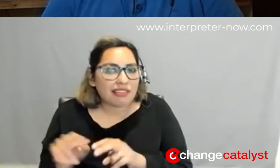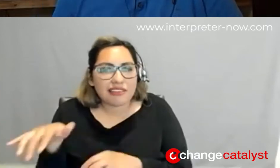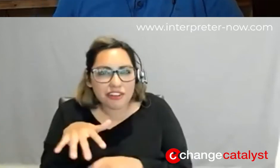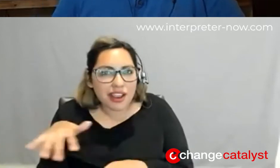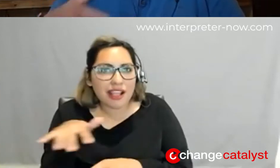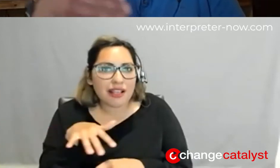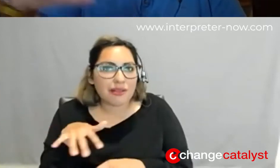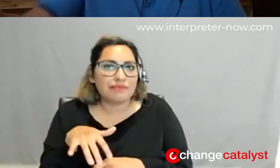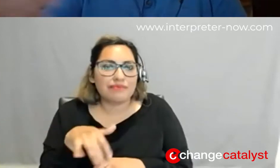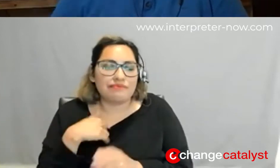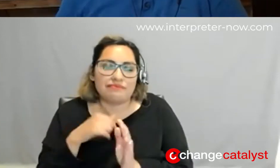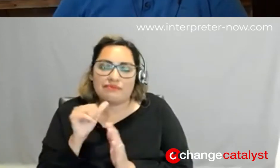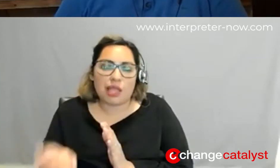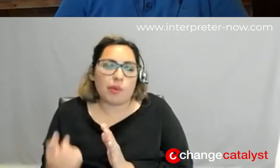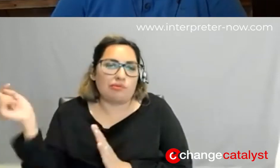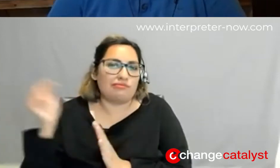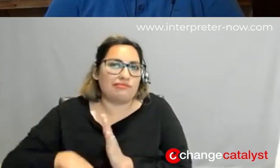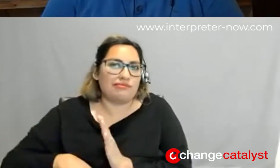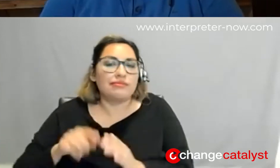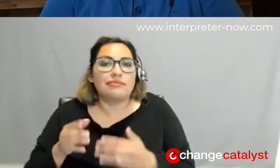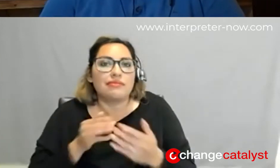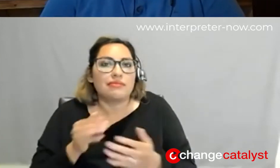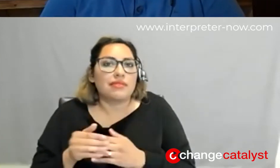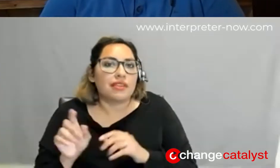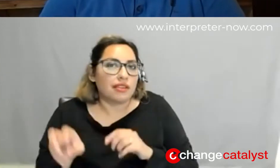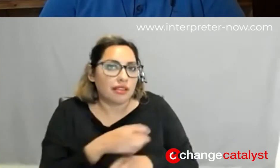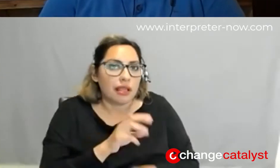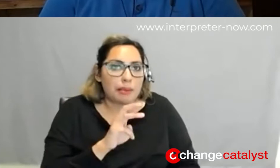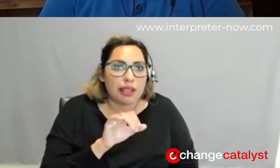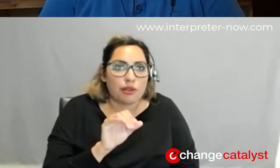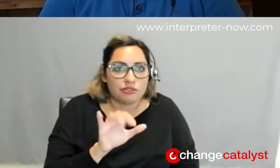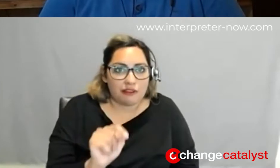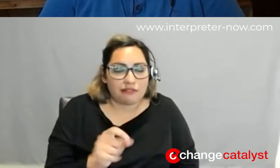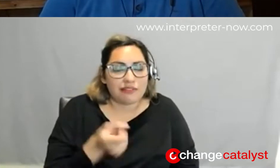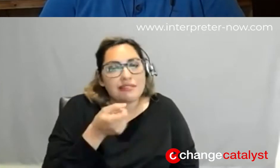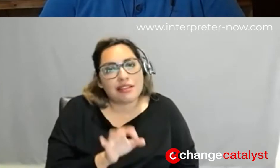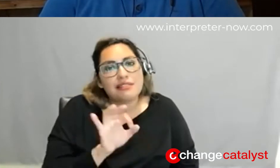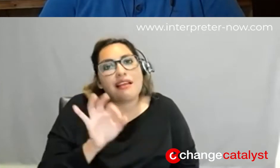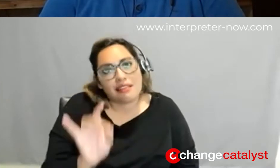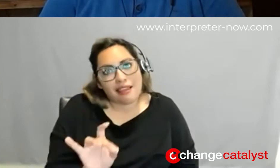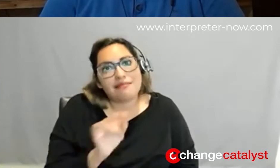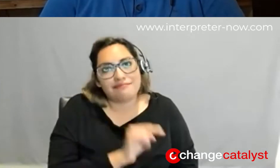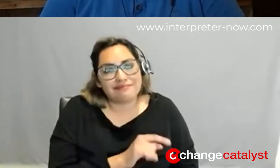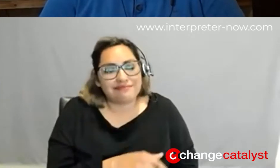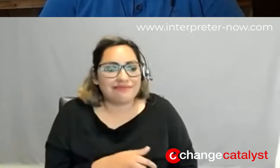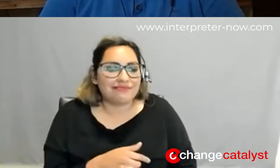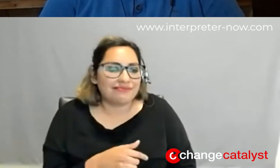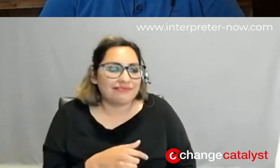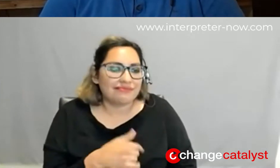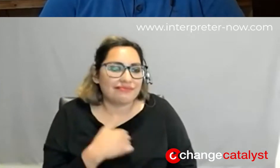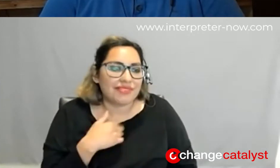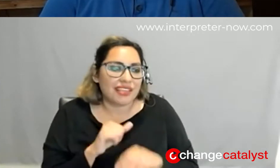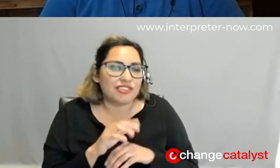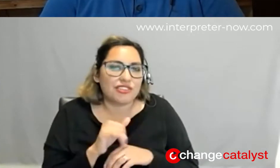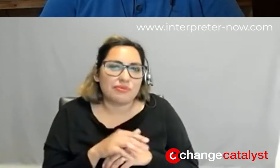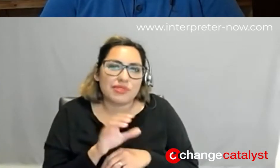which I won't go into, but I ended up at Microsoft in 1998. And I've just had a series of shipping software